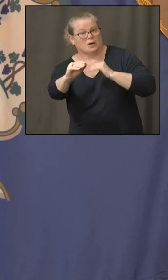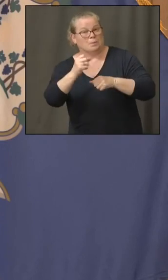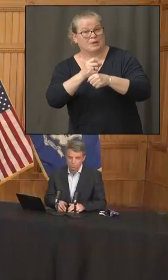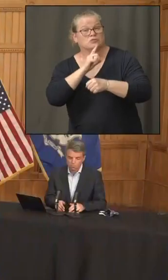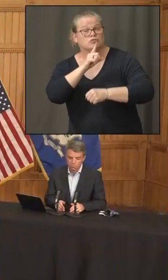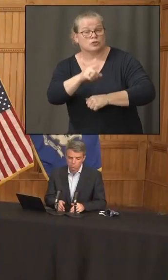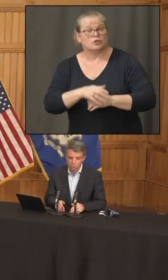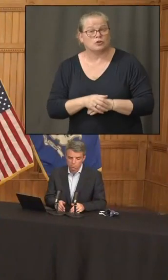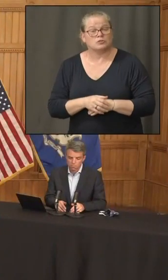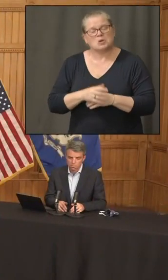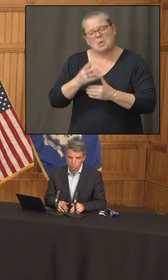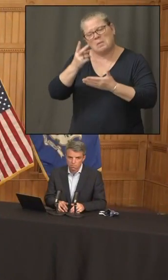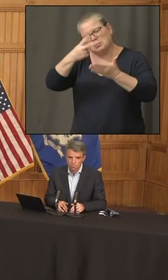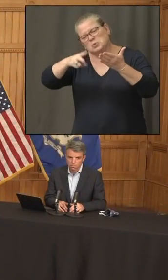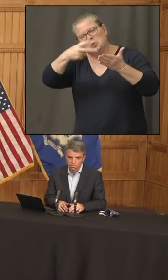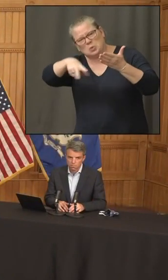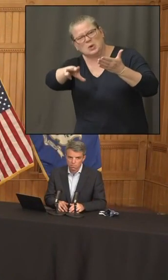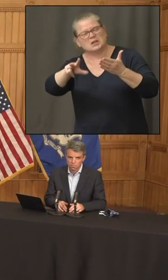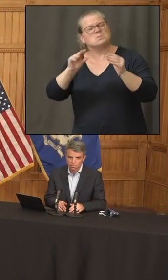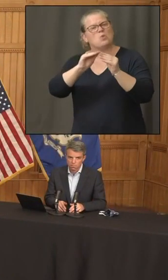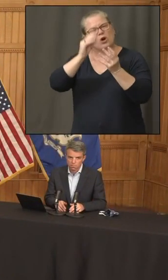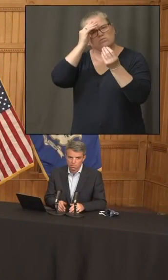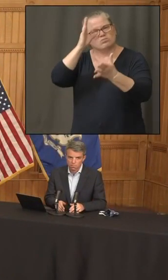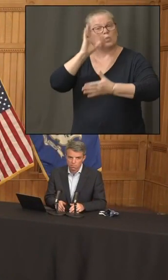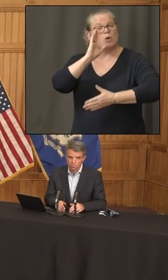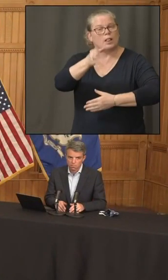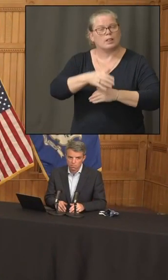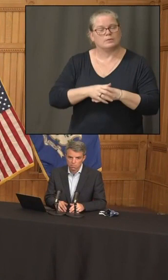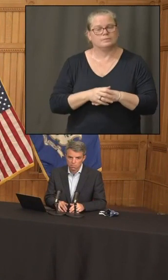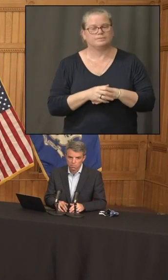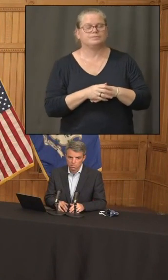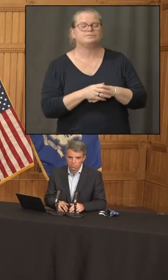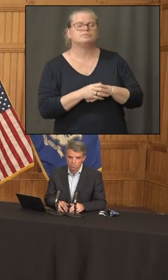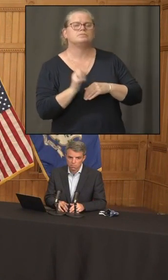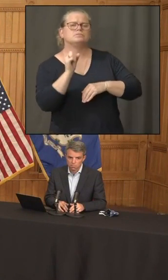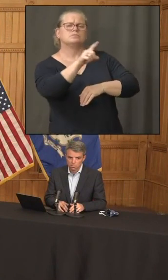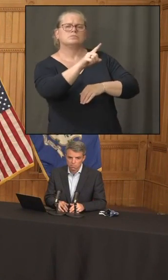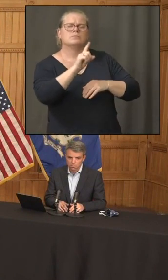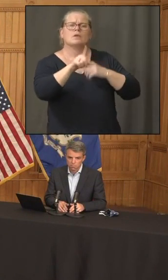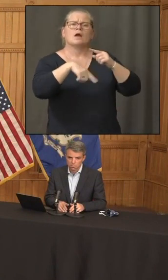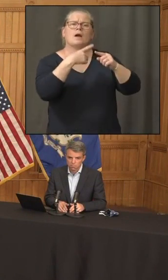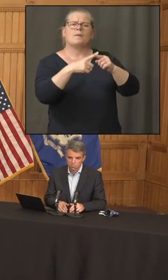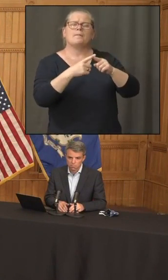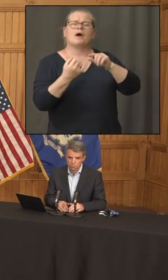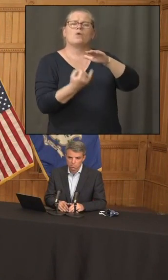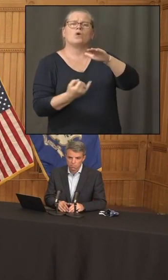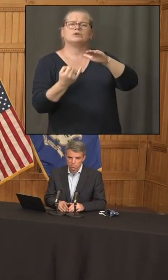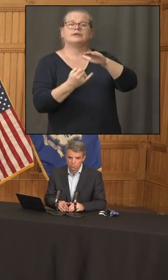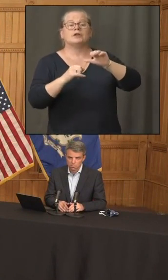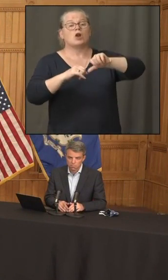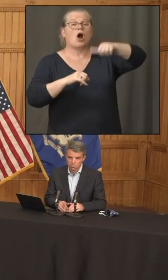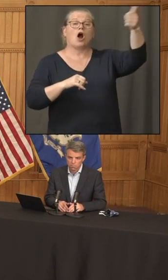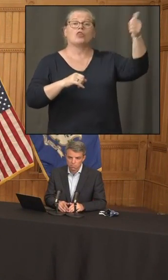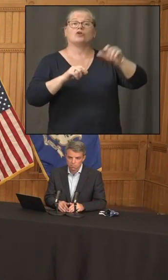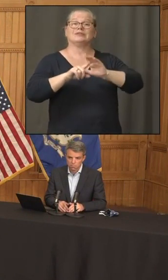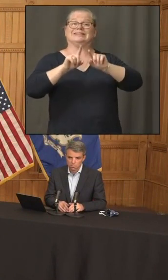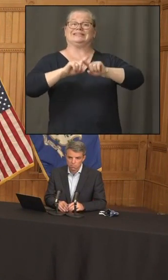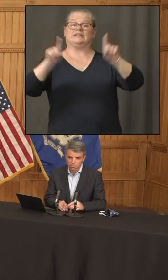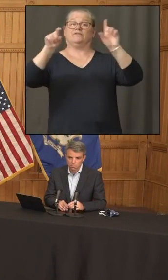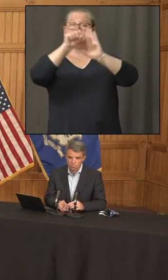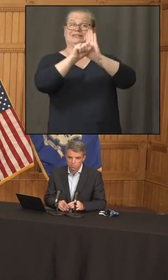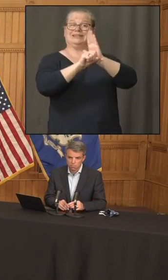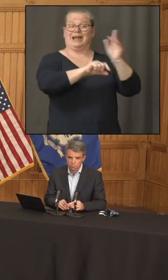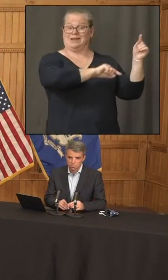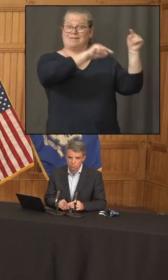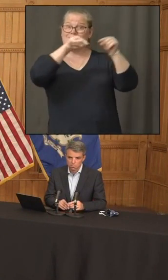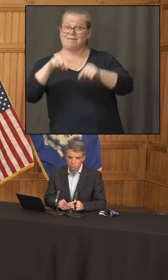then regarding this regional quarantine, are we expecting a list of states where people coming from those states would be required to have a quarantine or a test, or is it just particular states